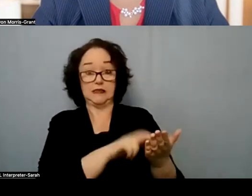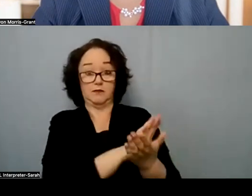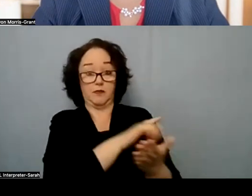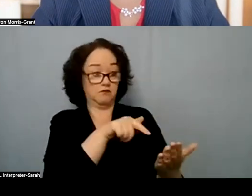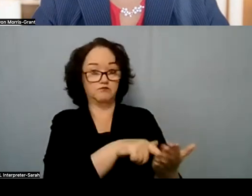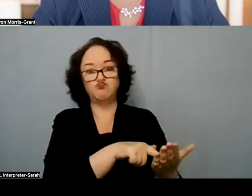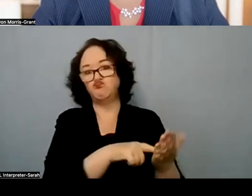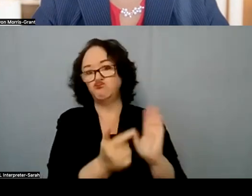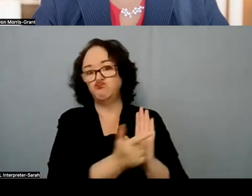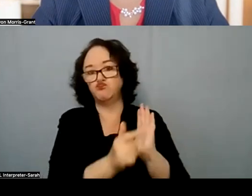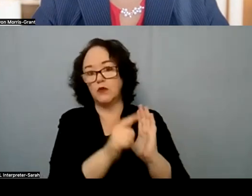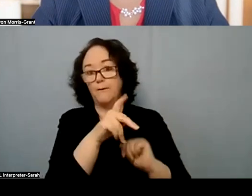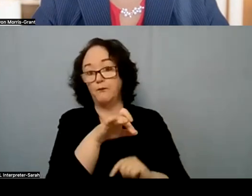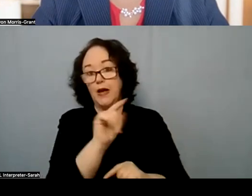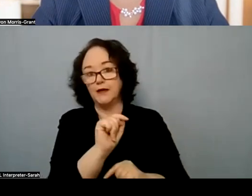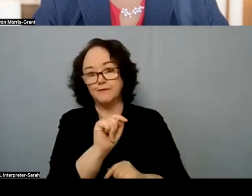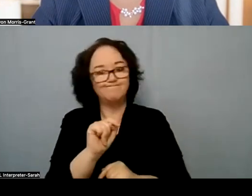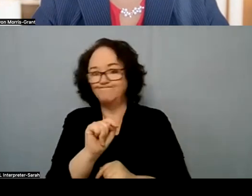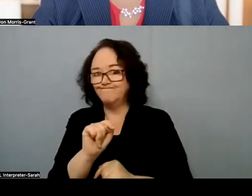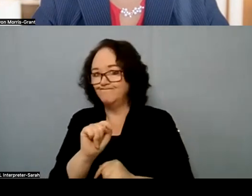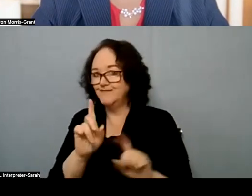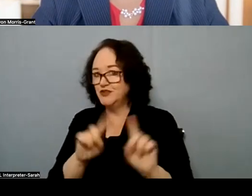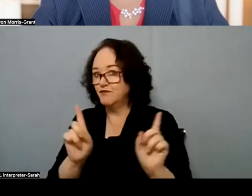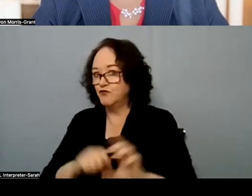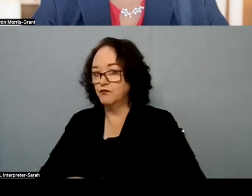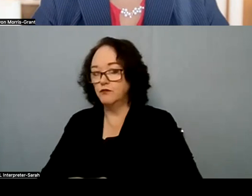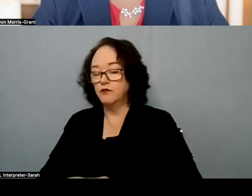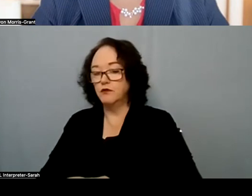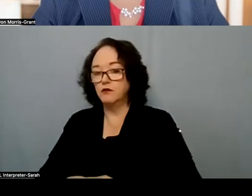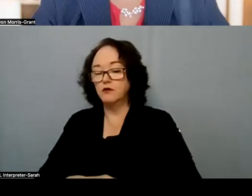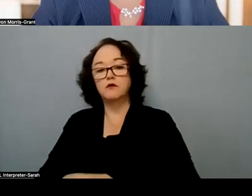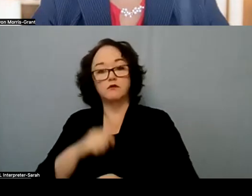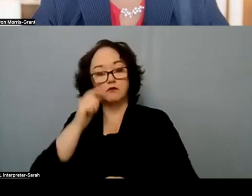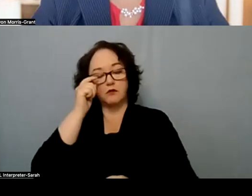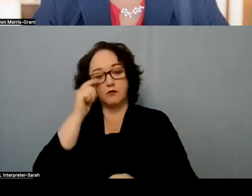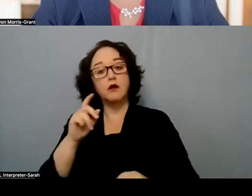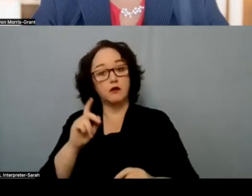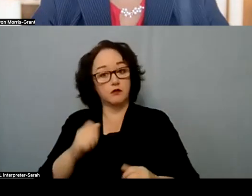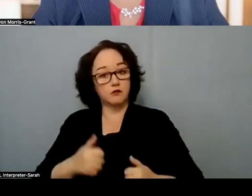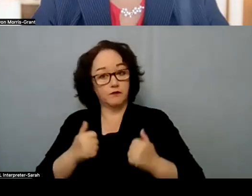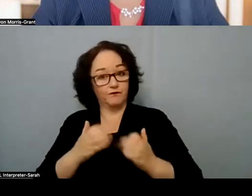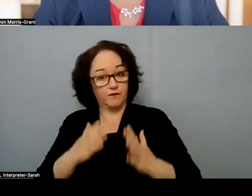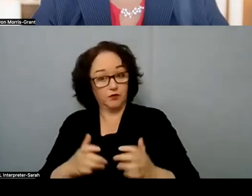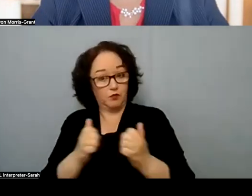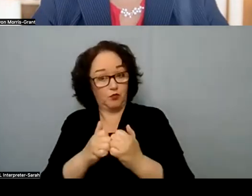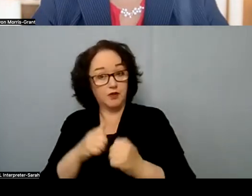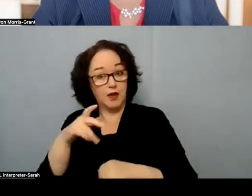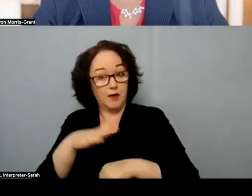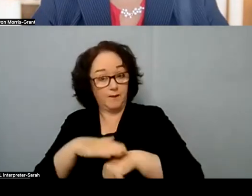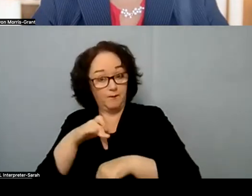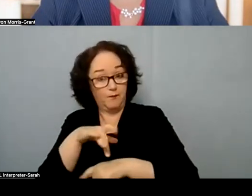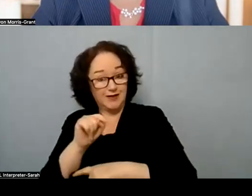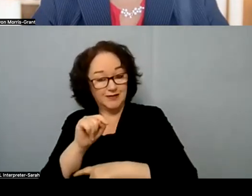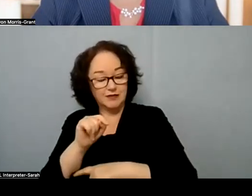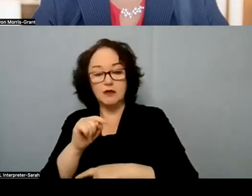we work with the survivors who have pets. We try to get them classified as an emotional support